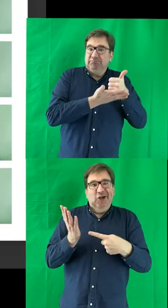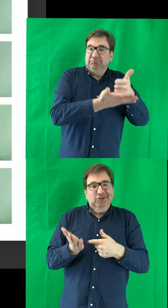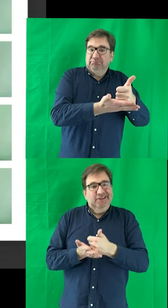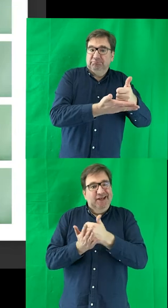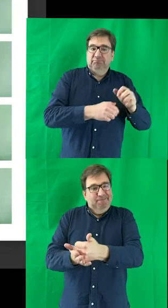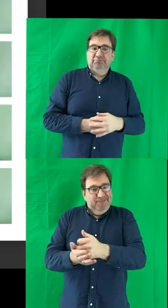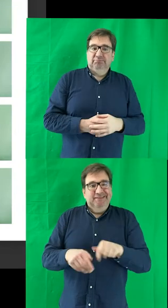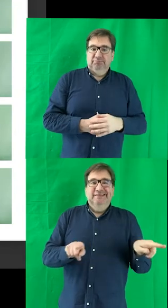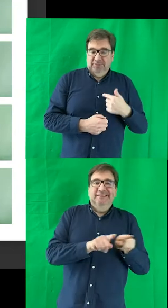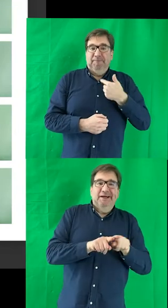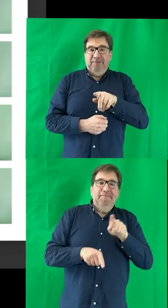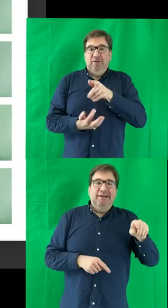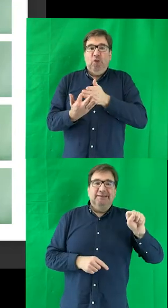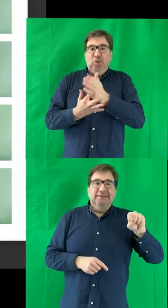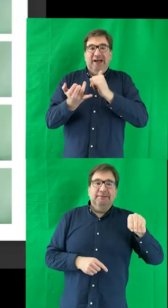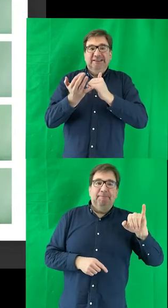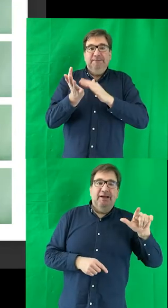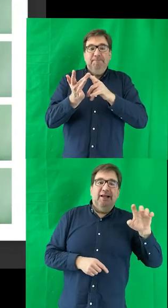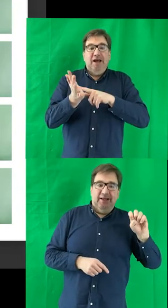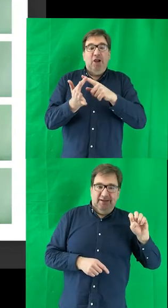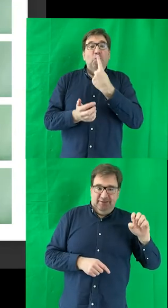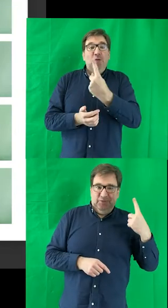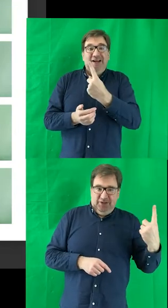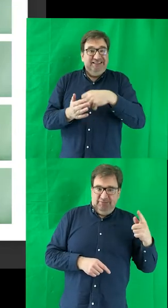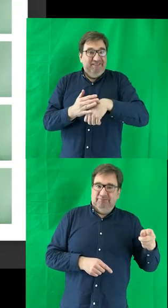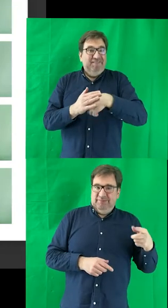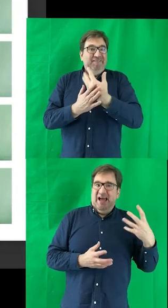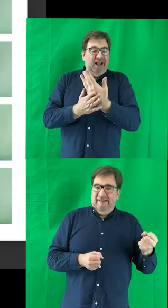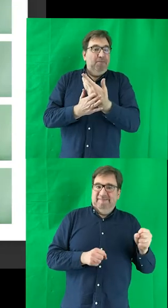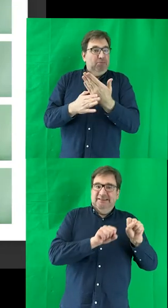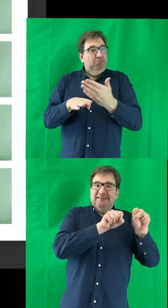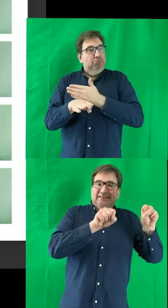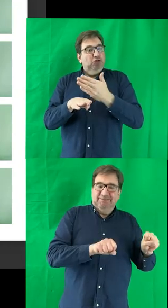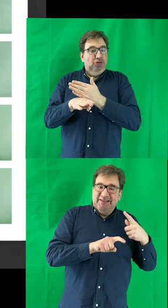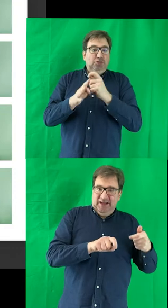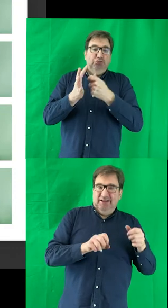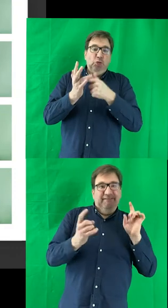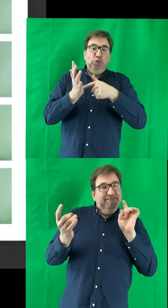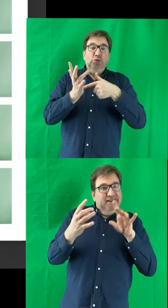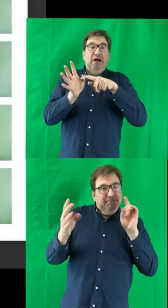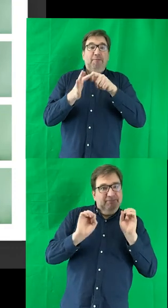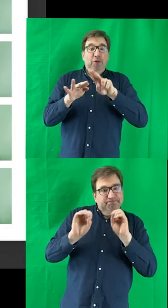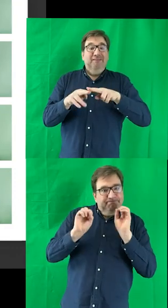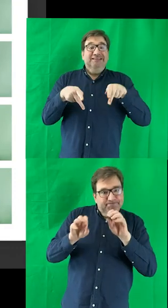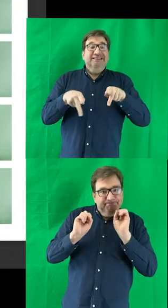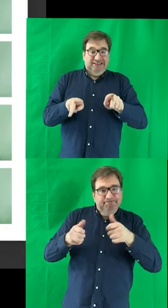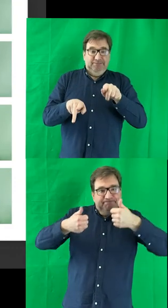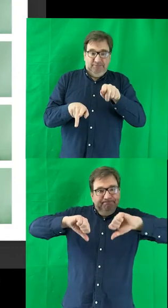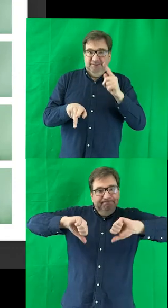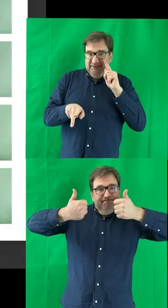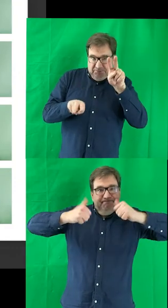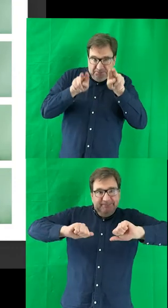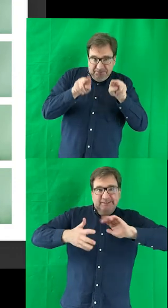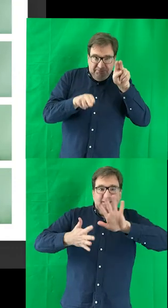assistance. And what we did in SMILE 1 is we developed a prototype of a system that gives feedback on the correctness of